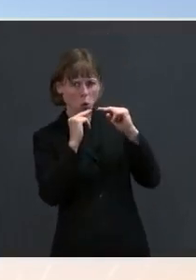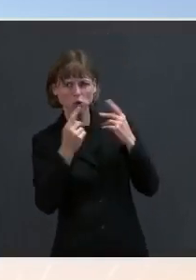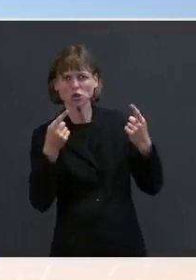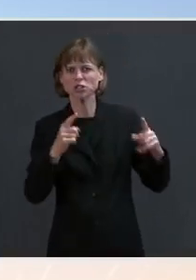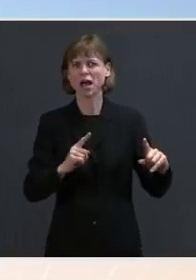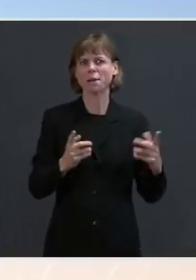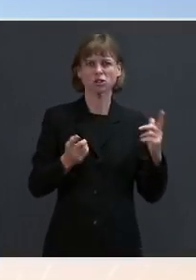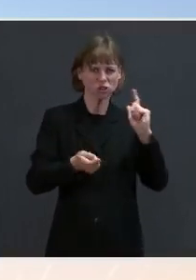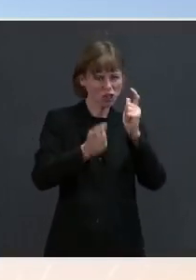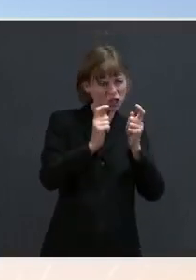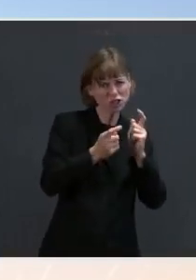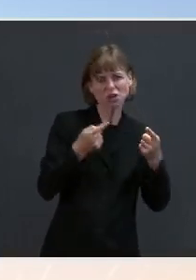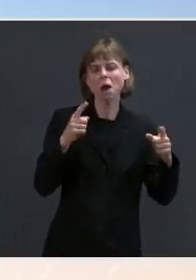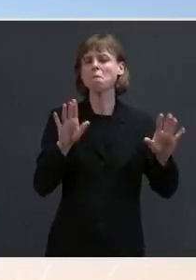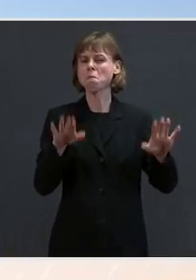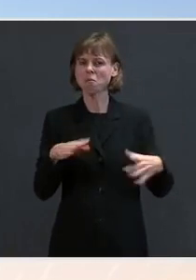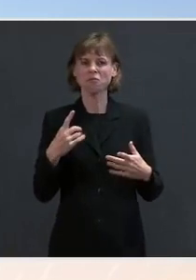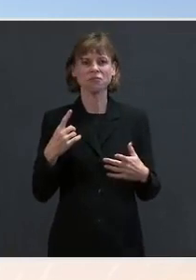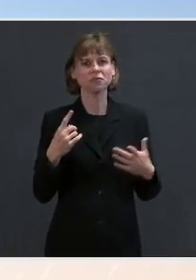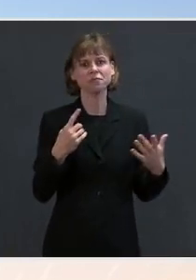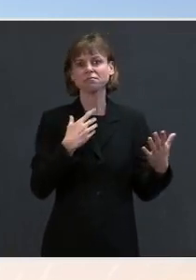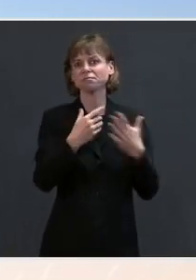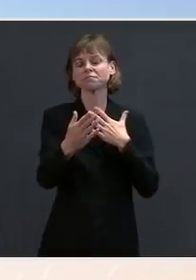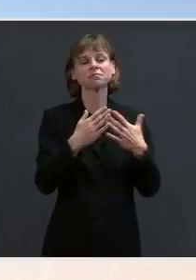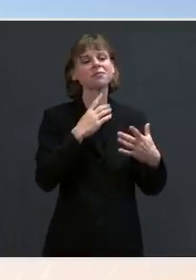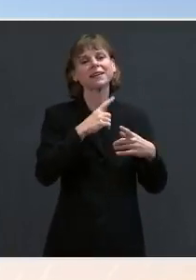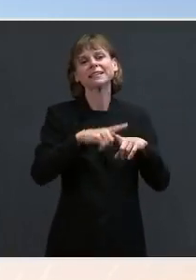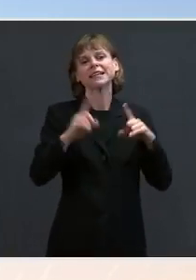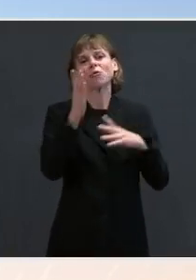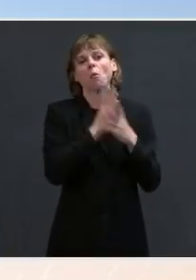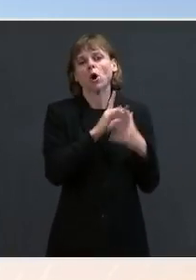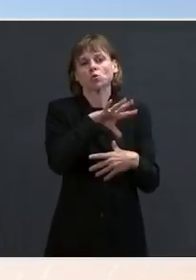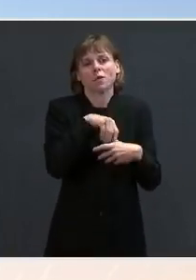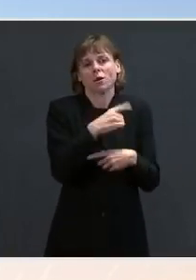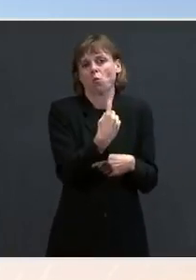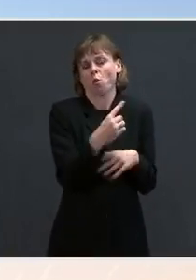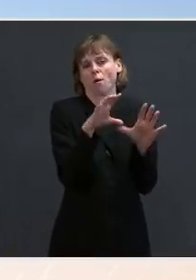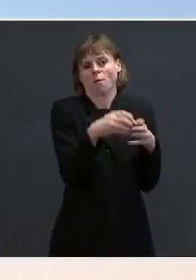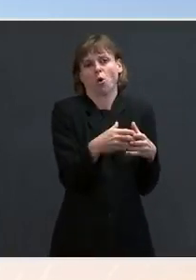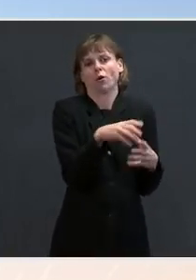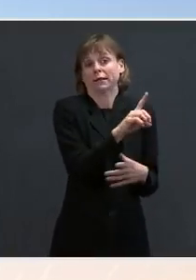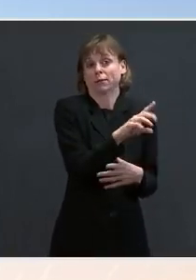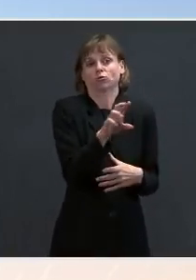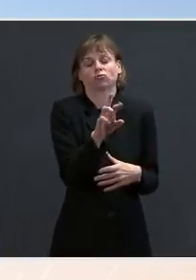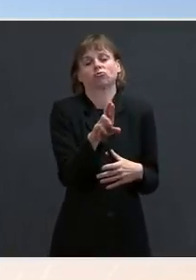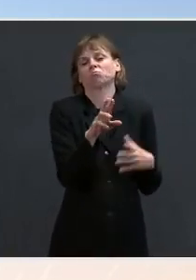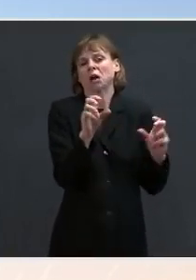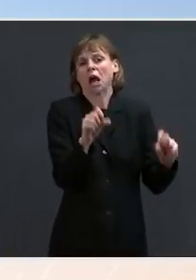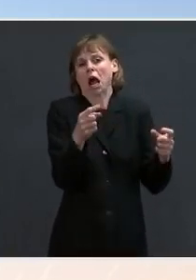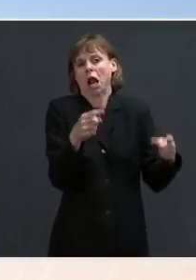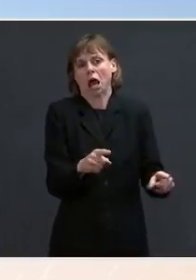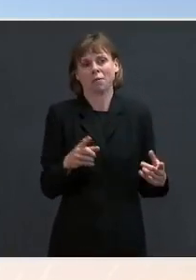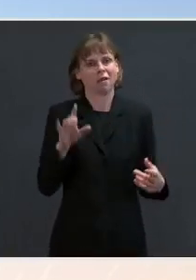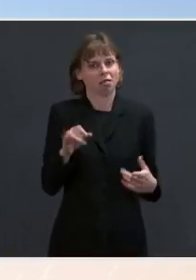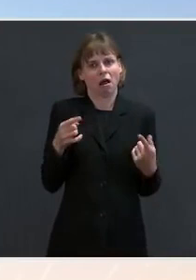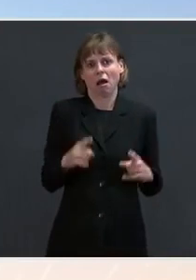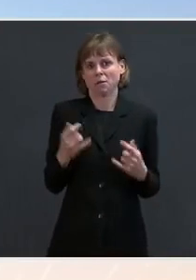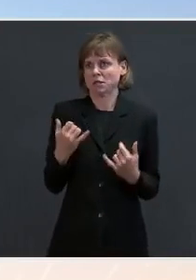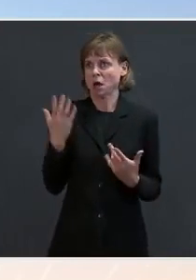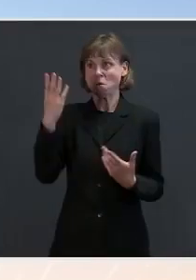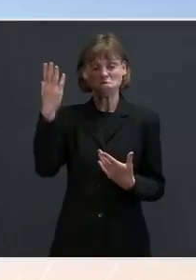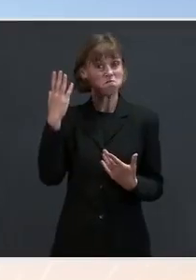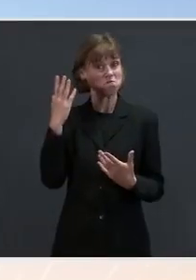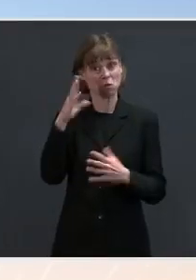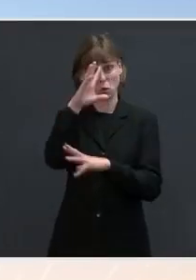members, parts of one party. That's what's happening now. And he is open to, has always said, he's open